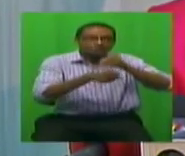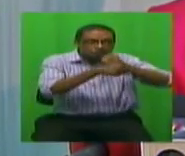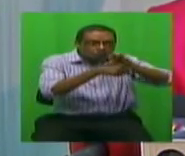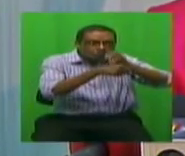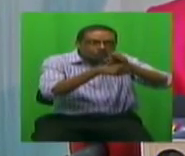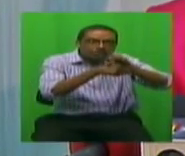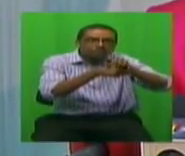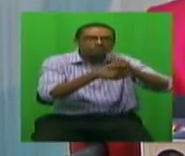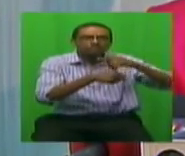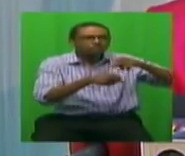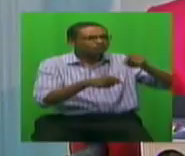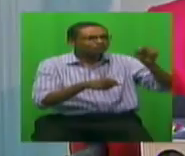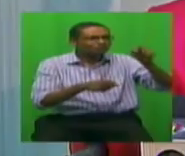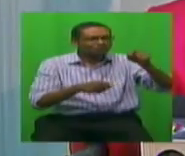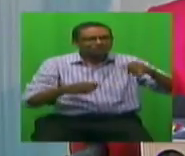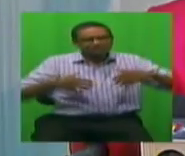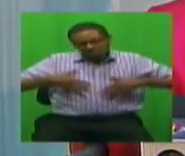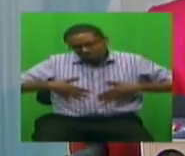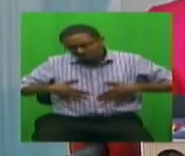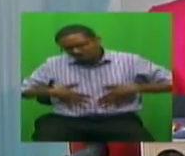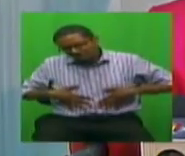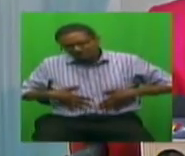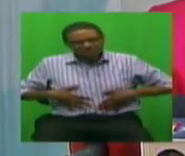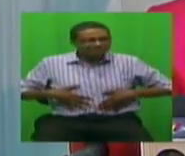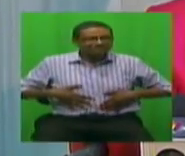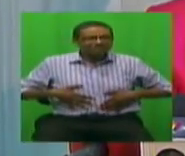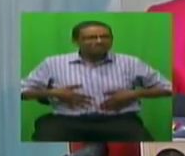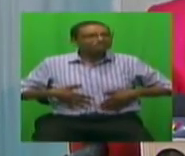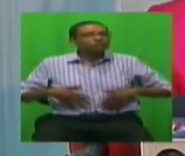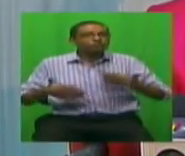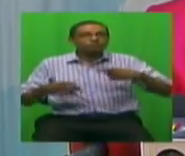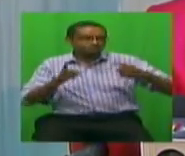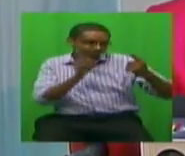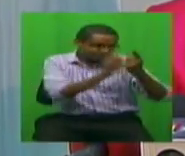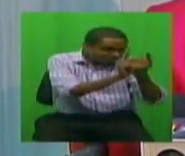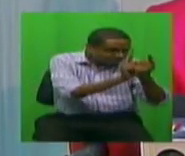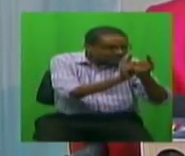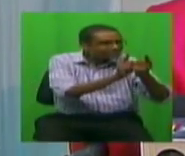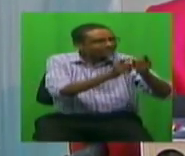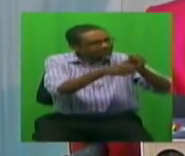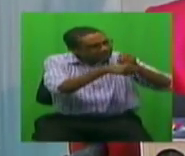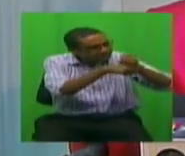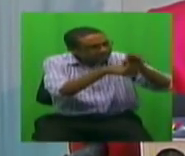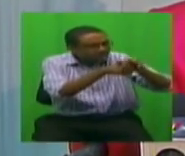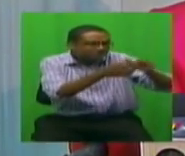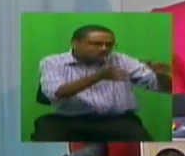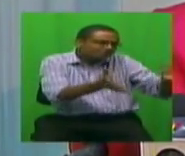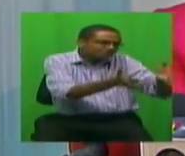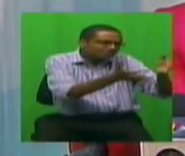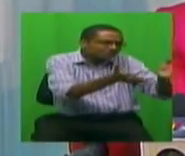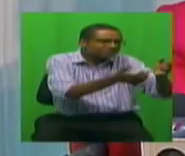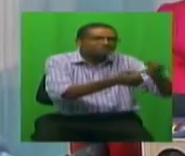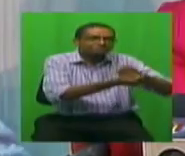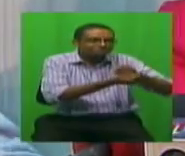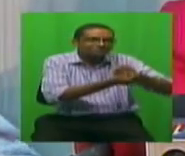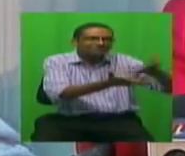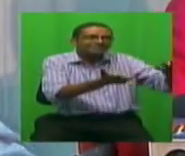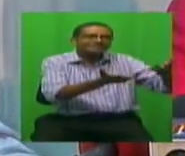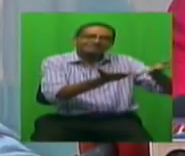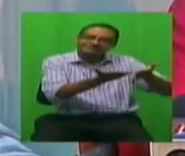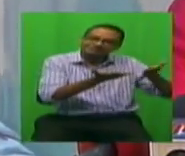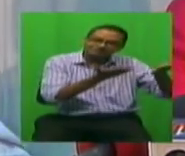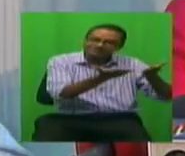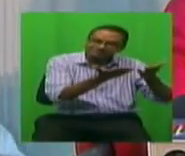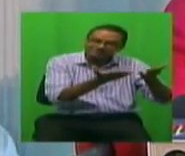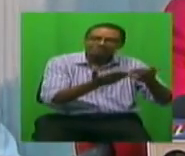psychosocial support at shelters and in certain communities providing that service. Thank you. Thank you very much, and I'll